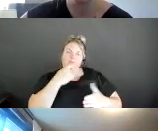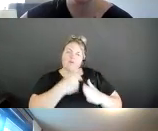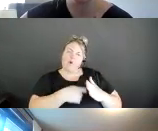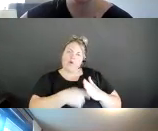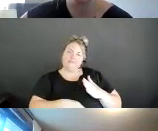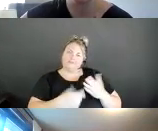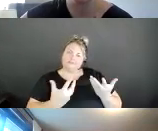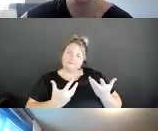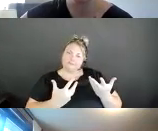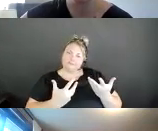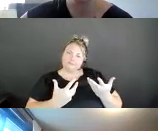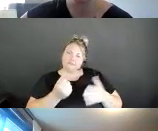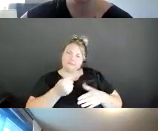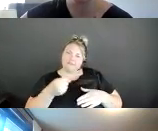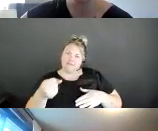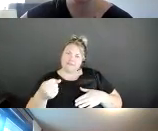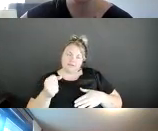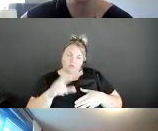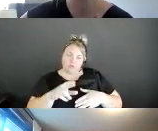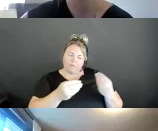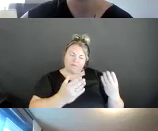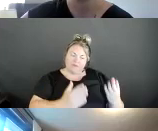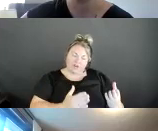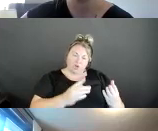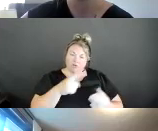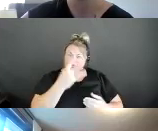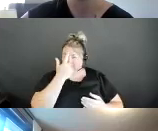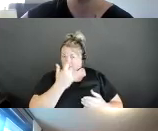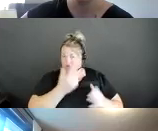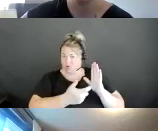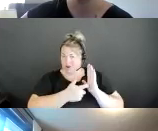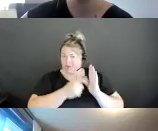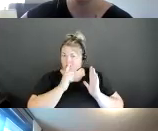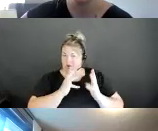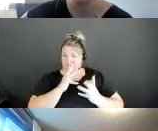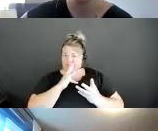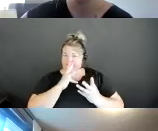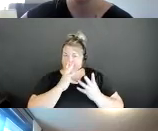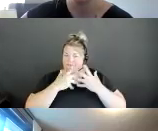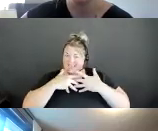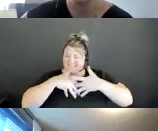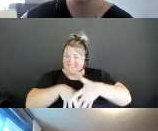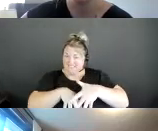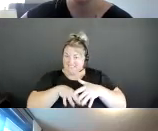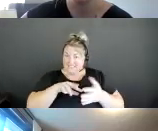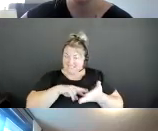a designee versus a provider, just because those requirements are baked in to the